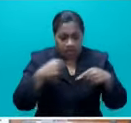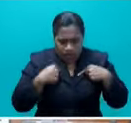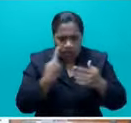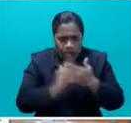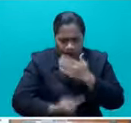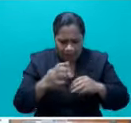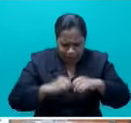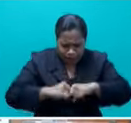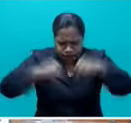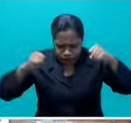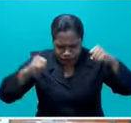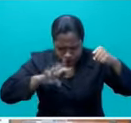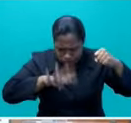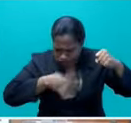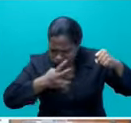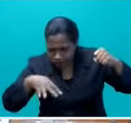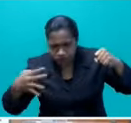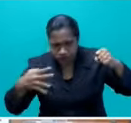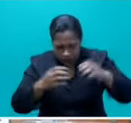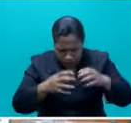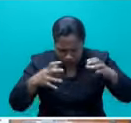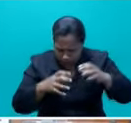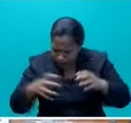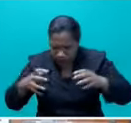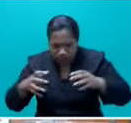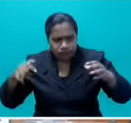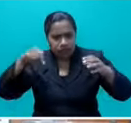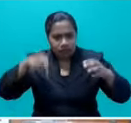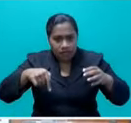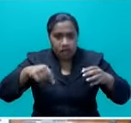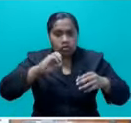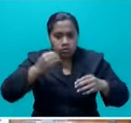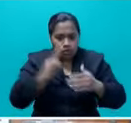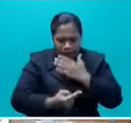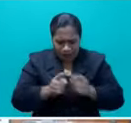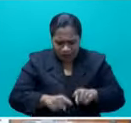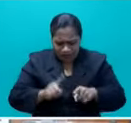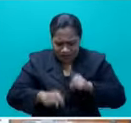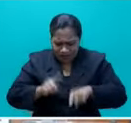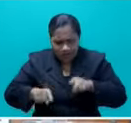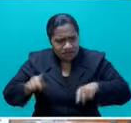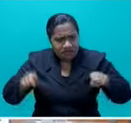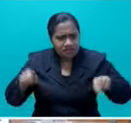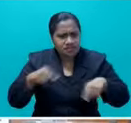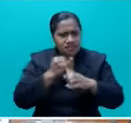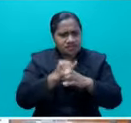of sexual offences. We increased the terms available for conviction,